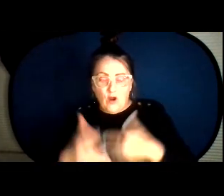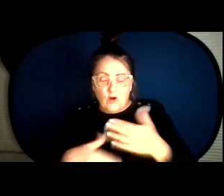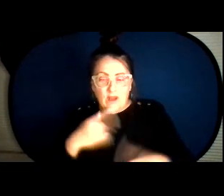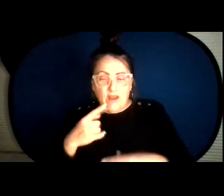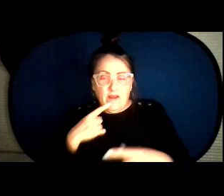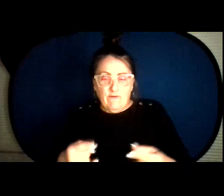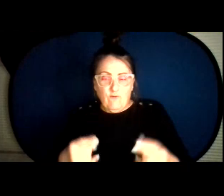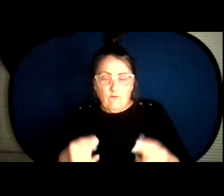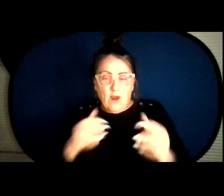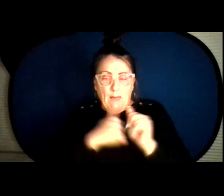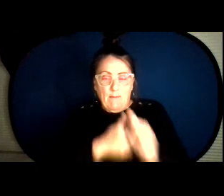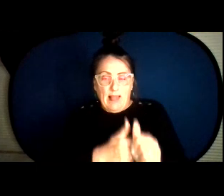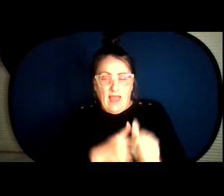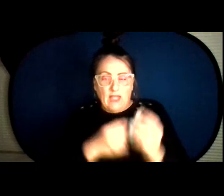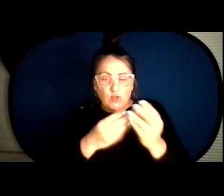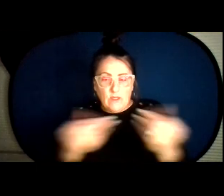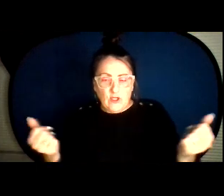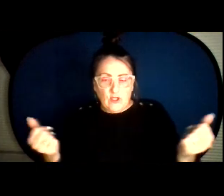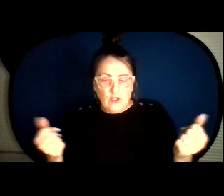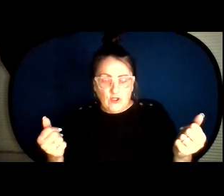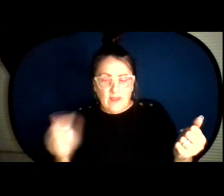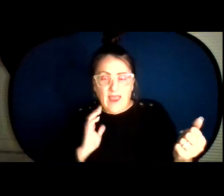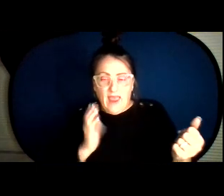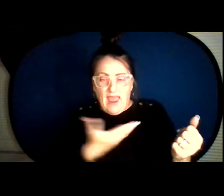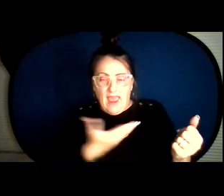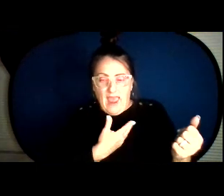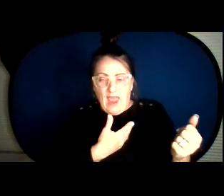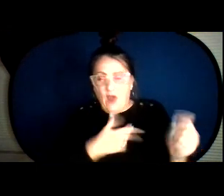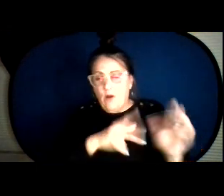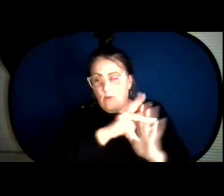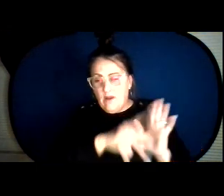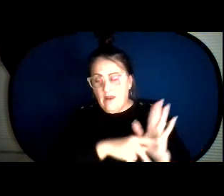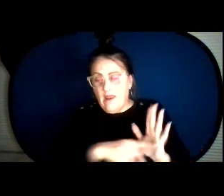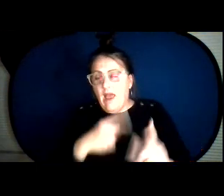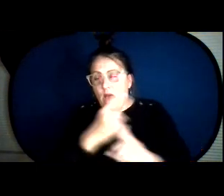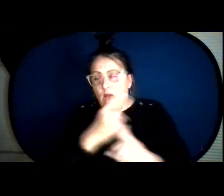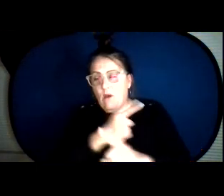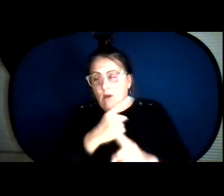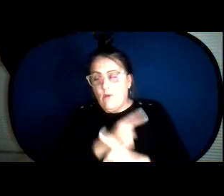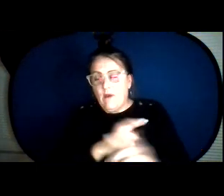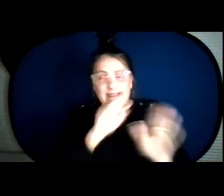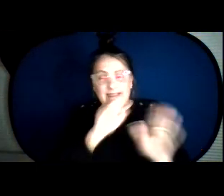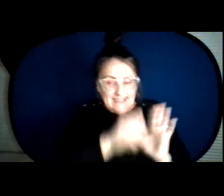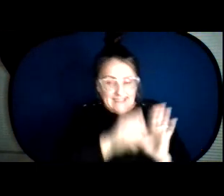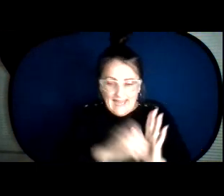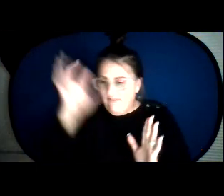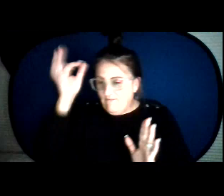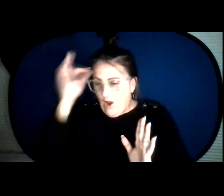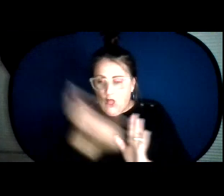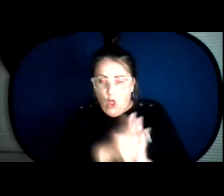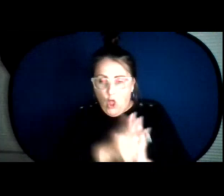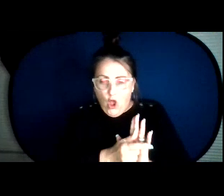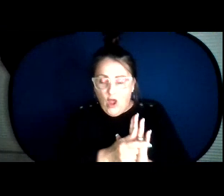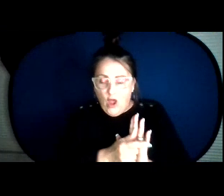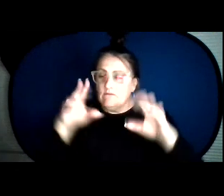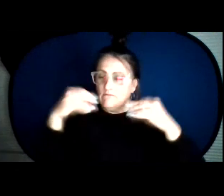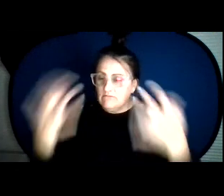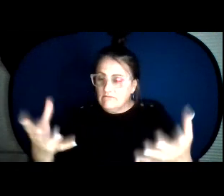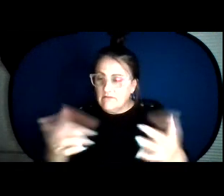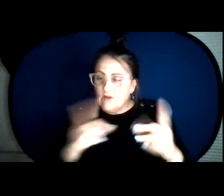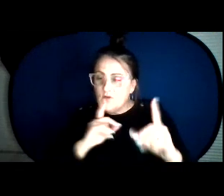resolution, Caltrans' procedures and guidance, and applicable state and federal laws. Caltrans has submitted its latest